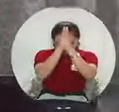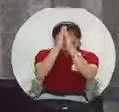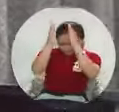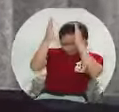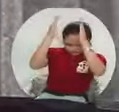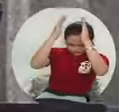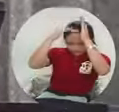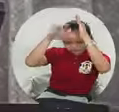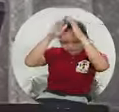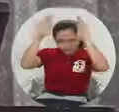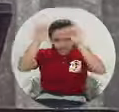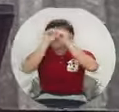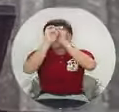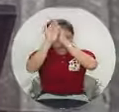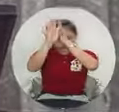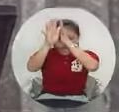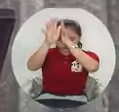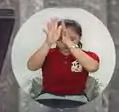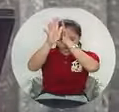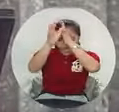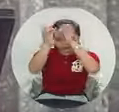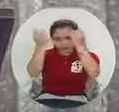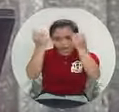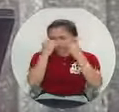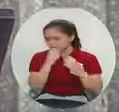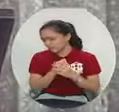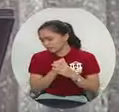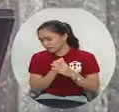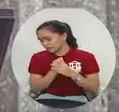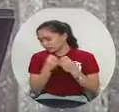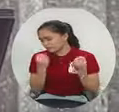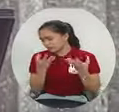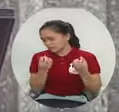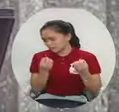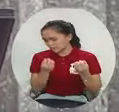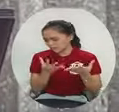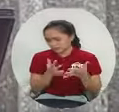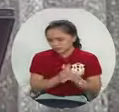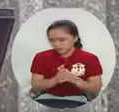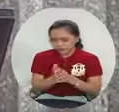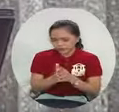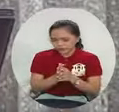Heavenly Father, Lord, may you undertake for every person